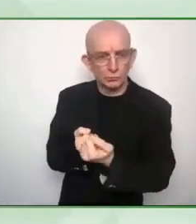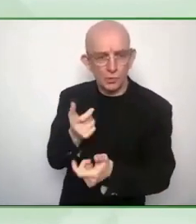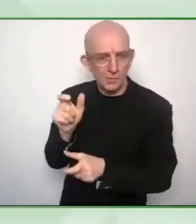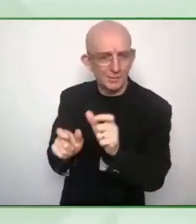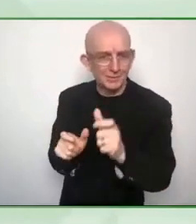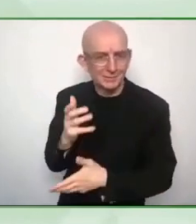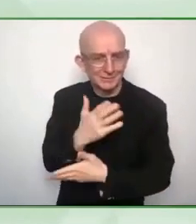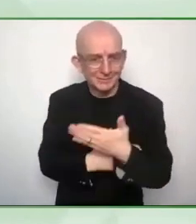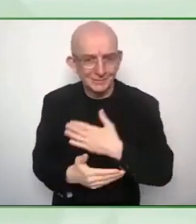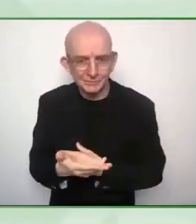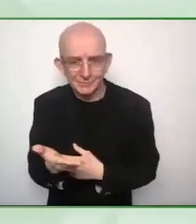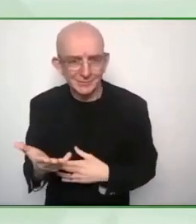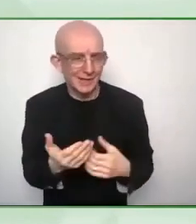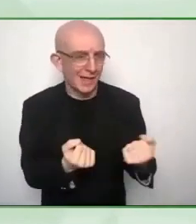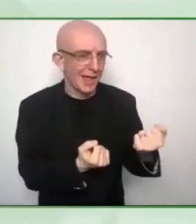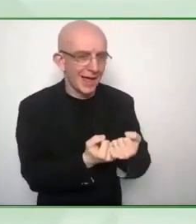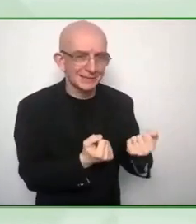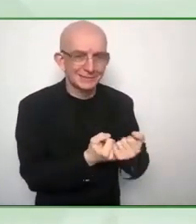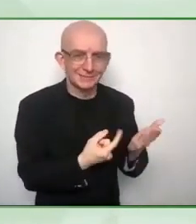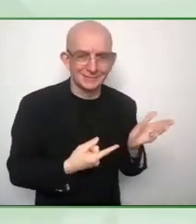very cross-cutting